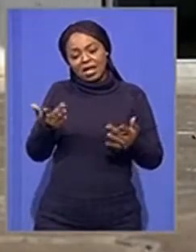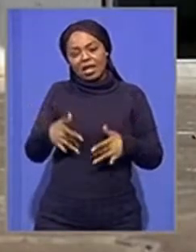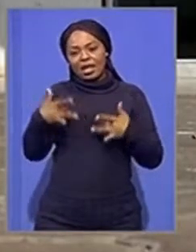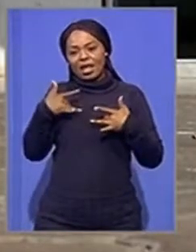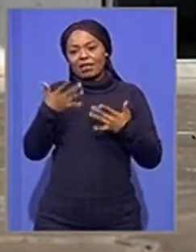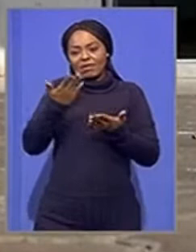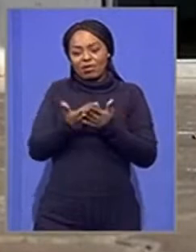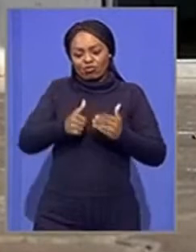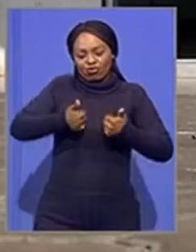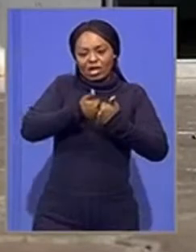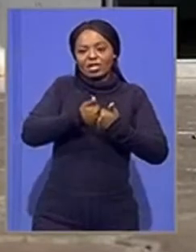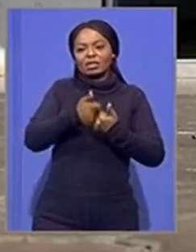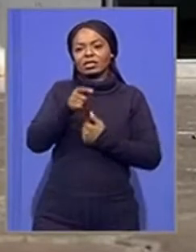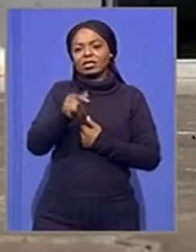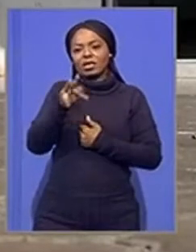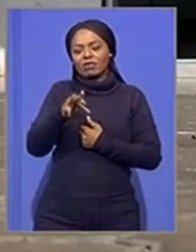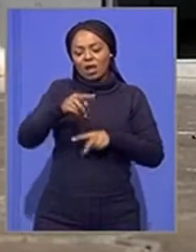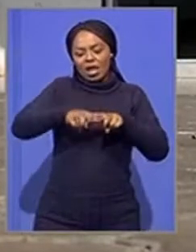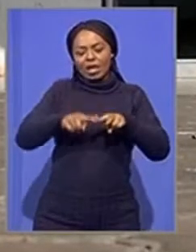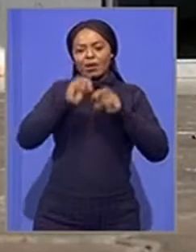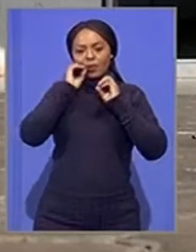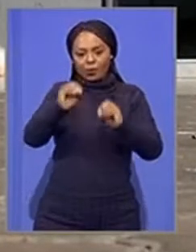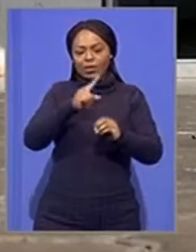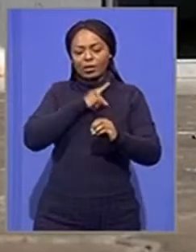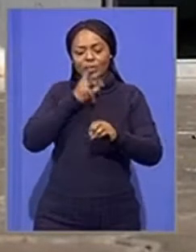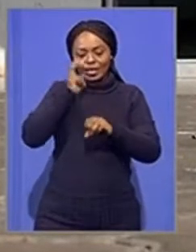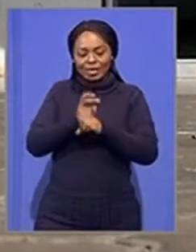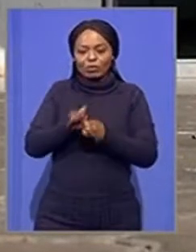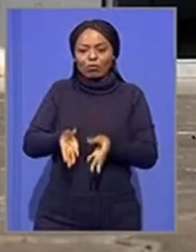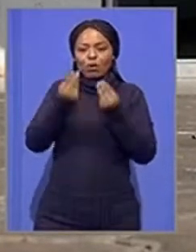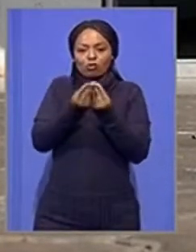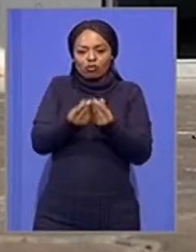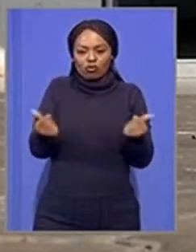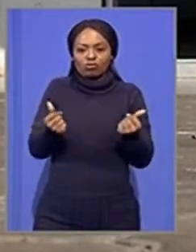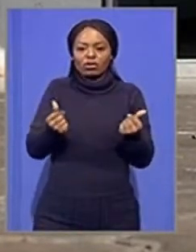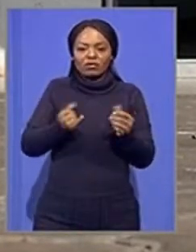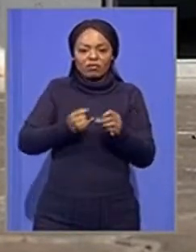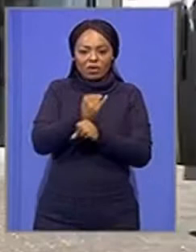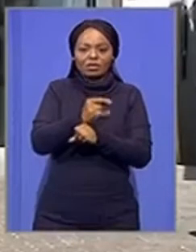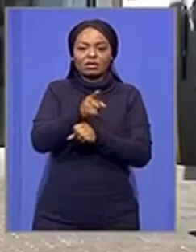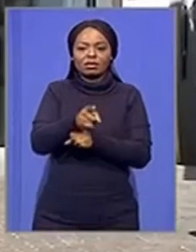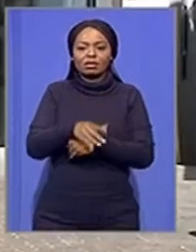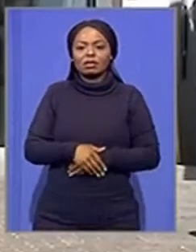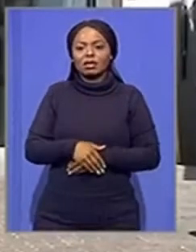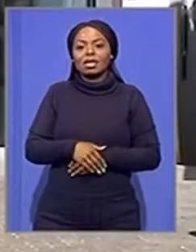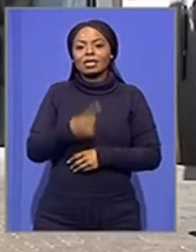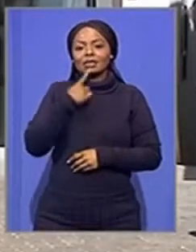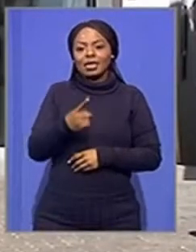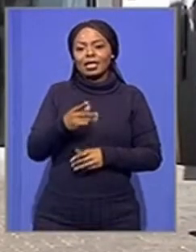a tlamehang ho fumana pheko ka potlako. Maya phetogo o thakgotse letsholo la marangrang a dikgokahanyo la Help